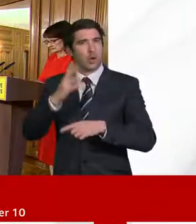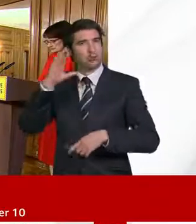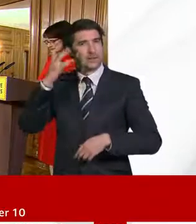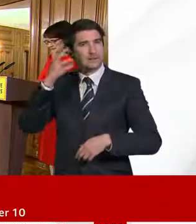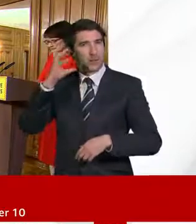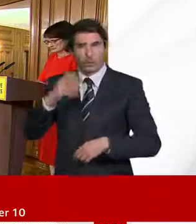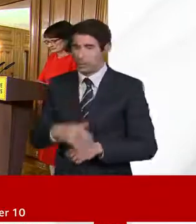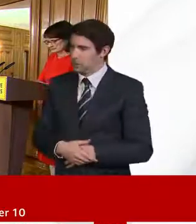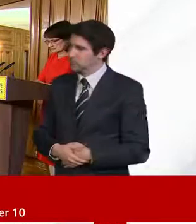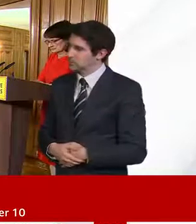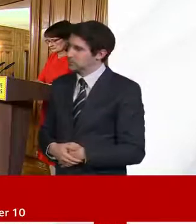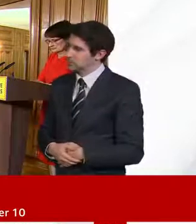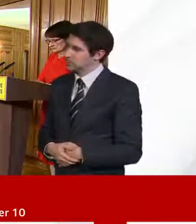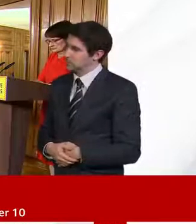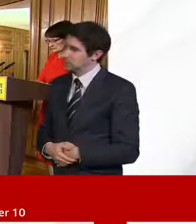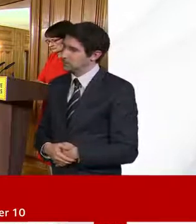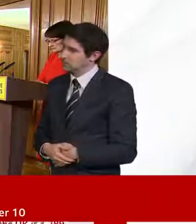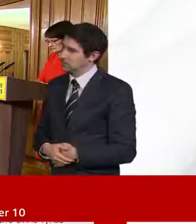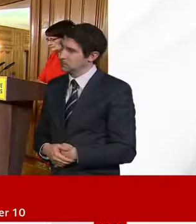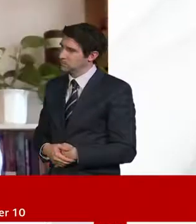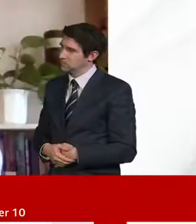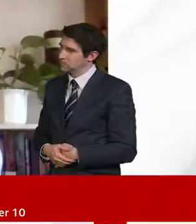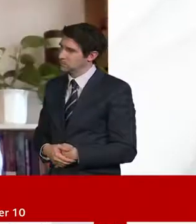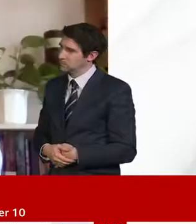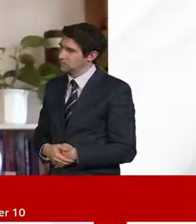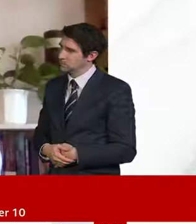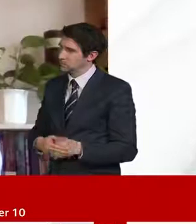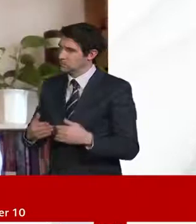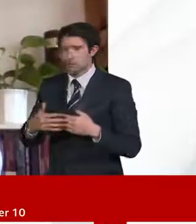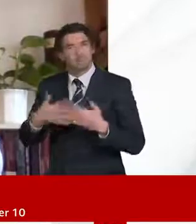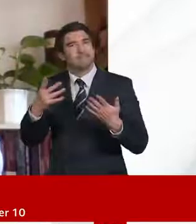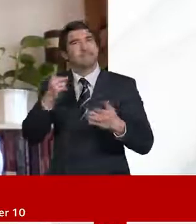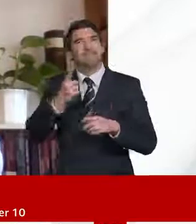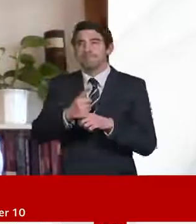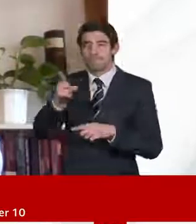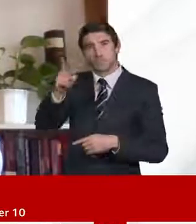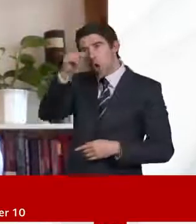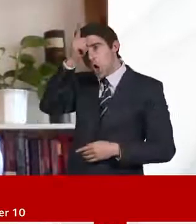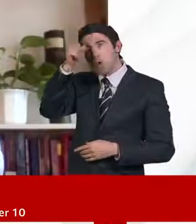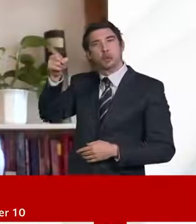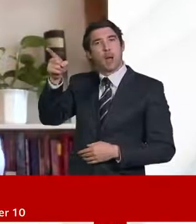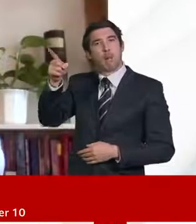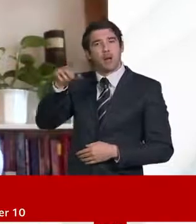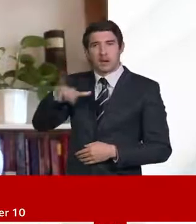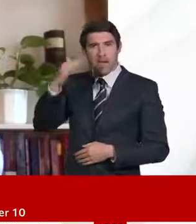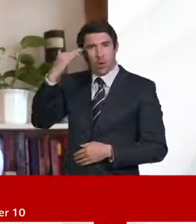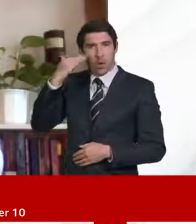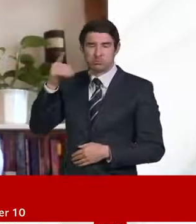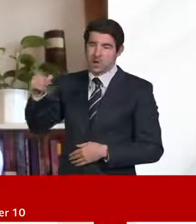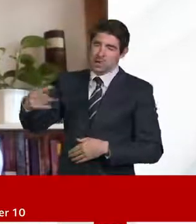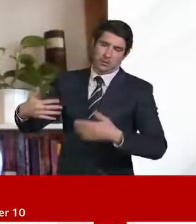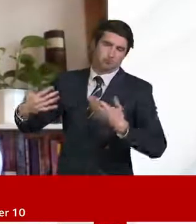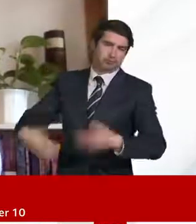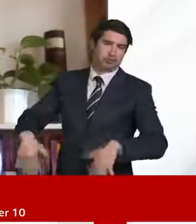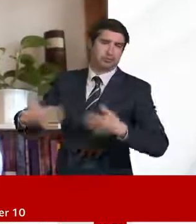been held up as examples of how to get this right. How would you all describe the UK's response relative to that, better